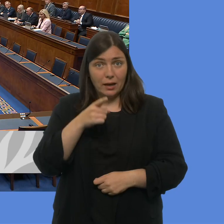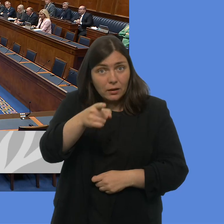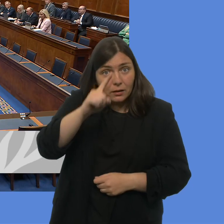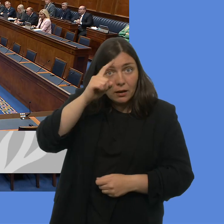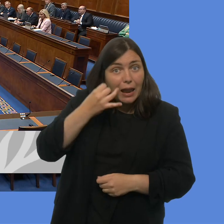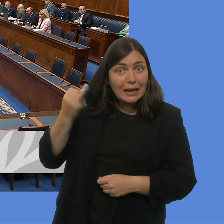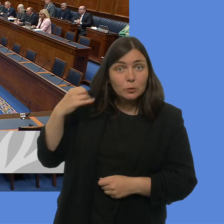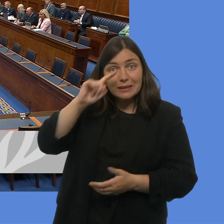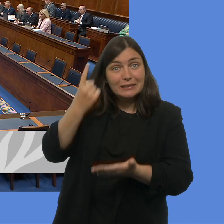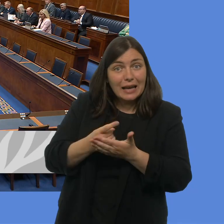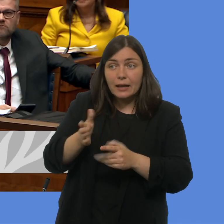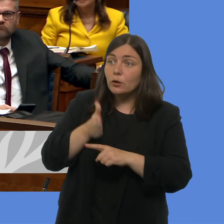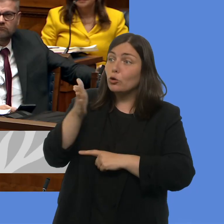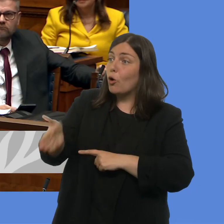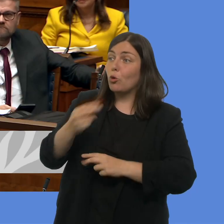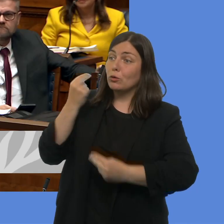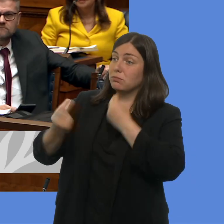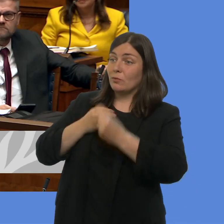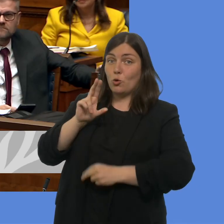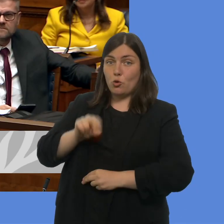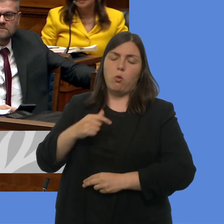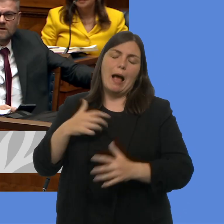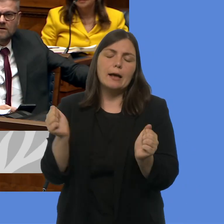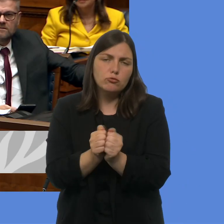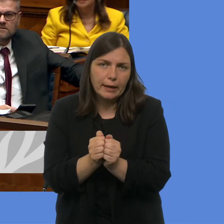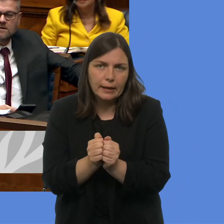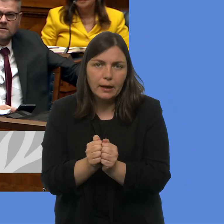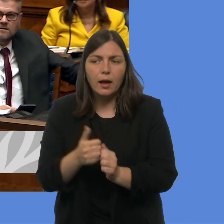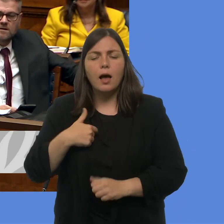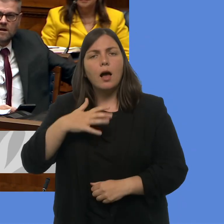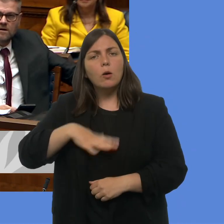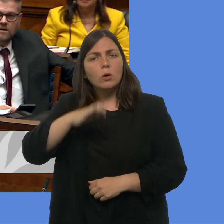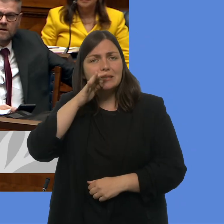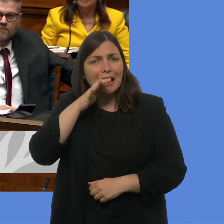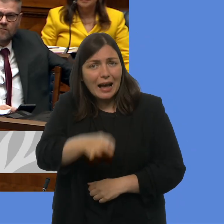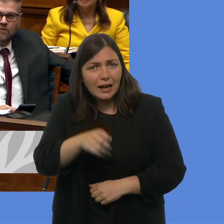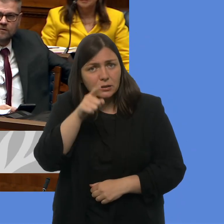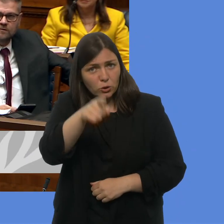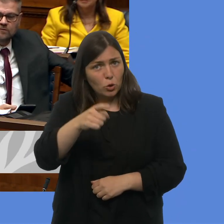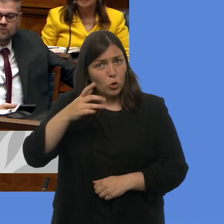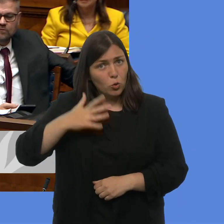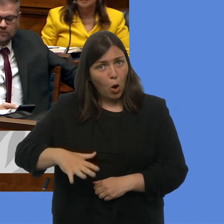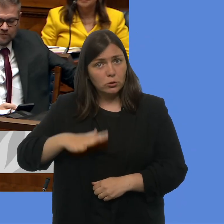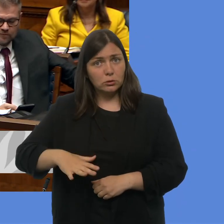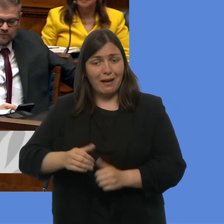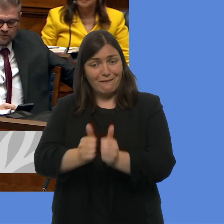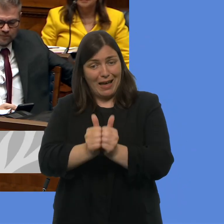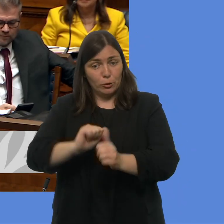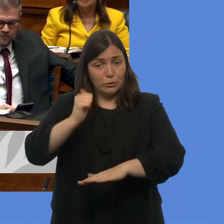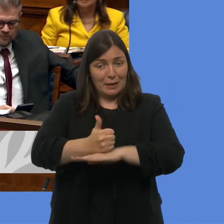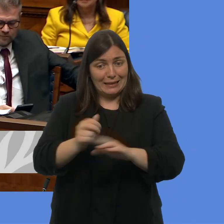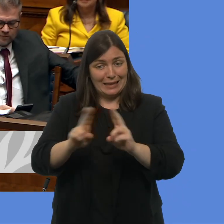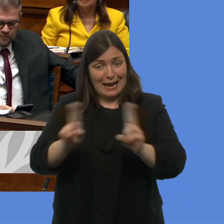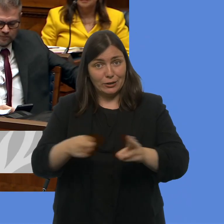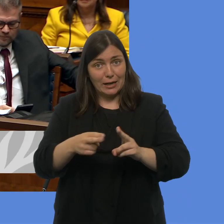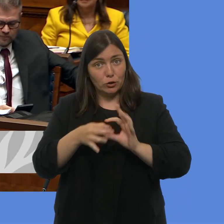was the right thing to do. But can I ask that in relation to having a values-based international relations strategy in the Executive Office, reflecting the